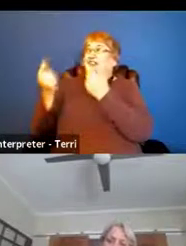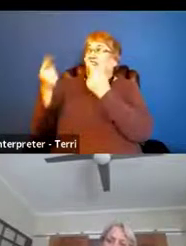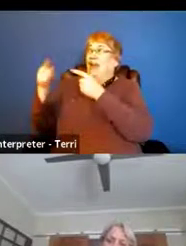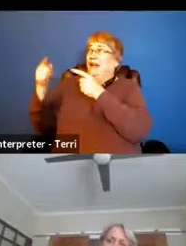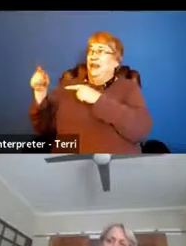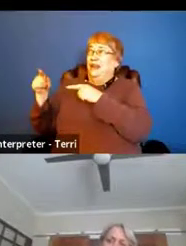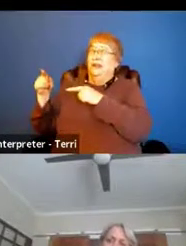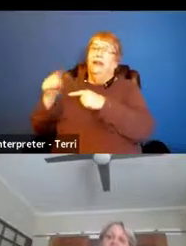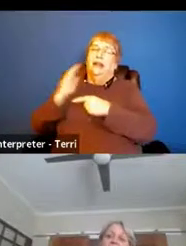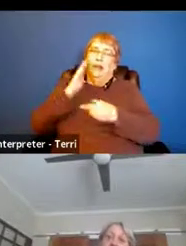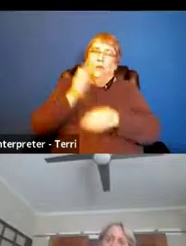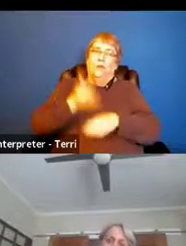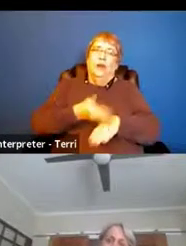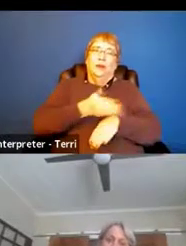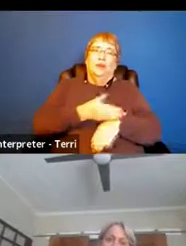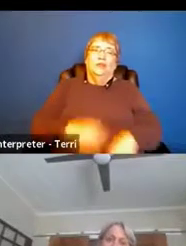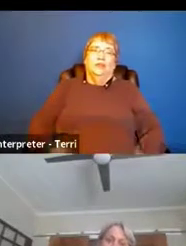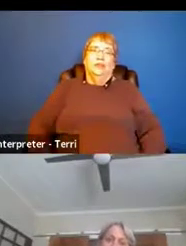better.